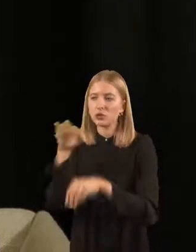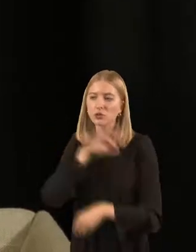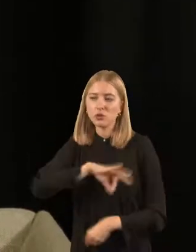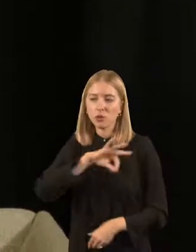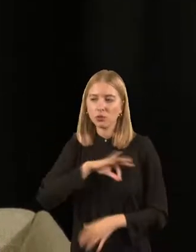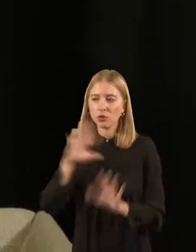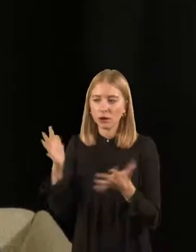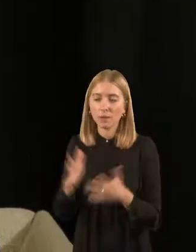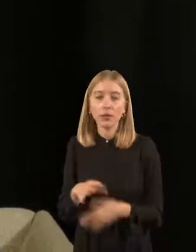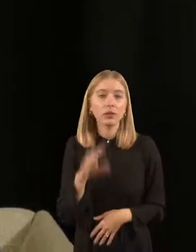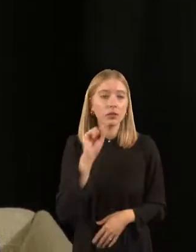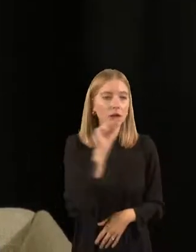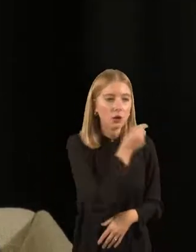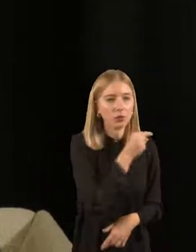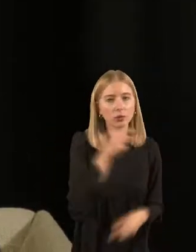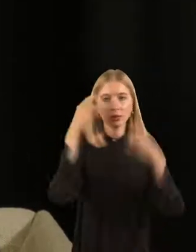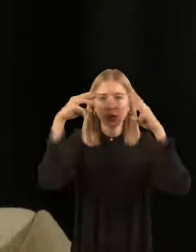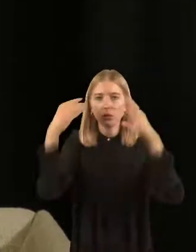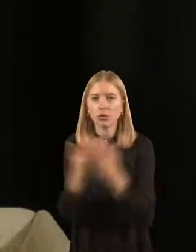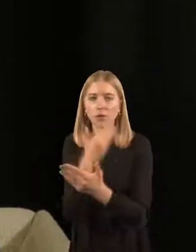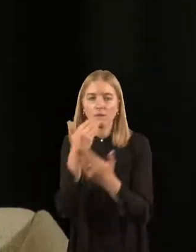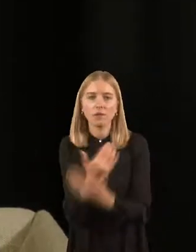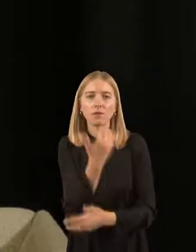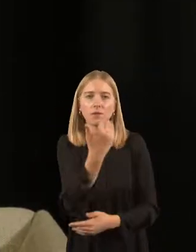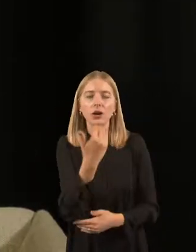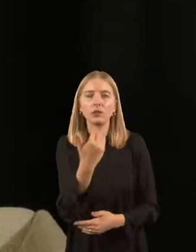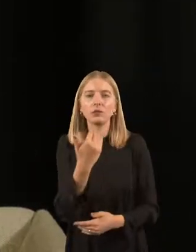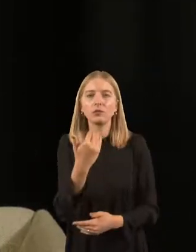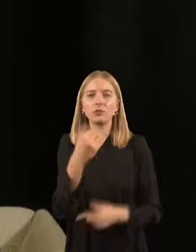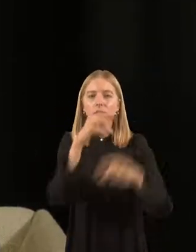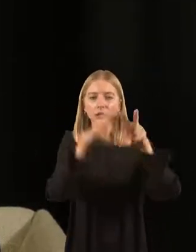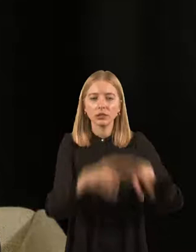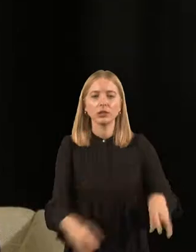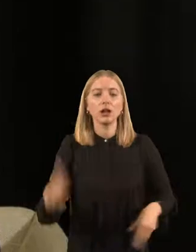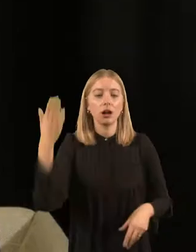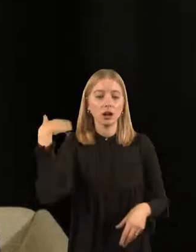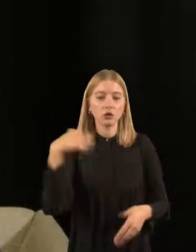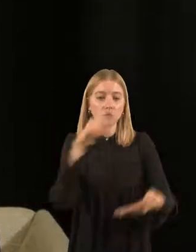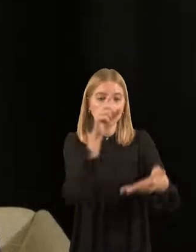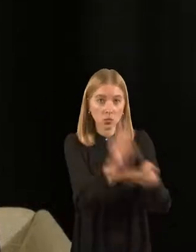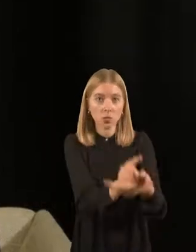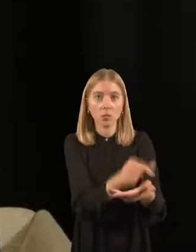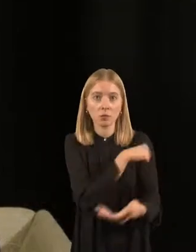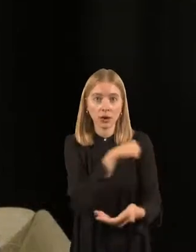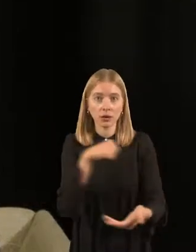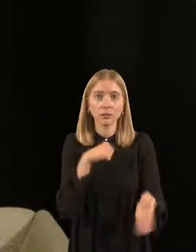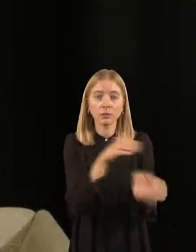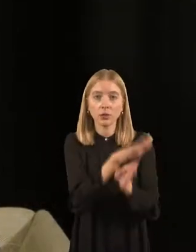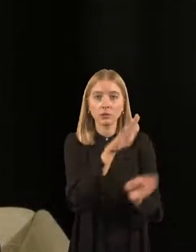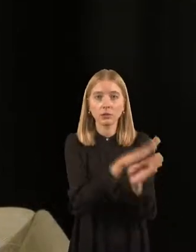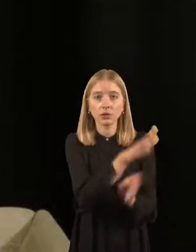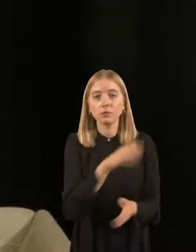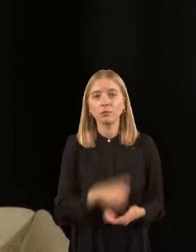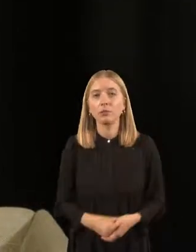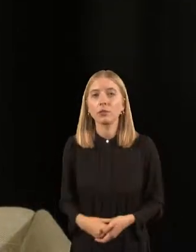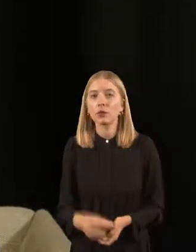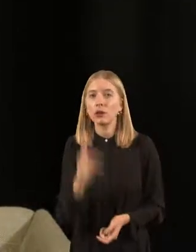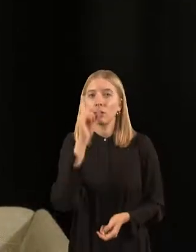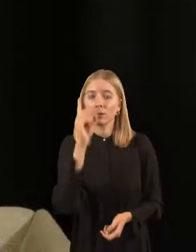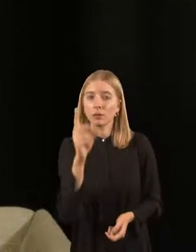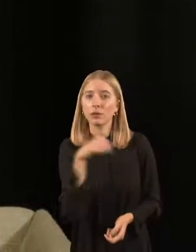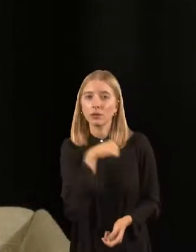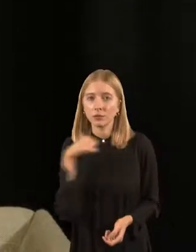started about speaking about regulating the use of mineral fertilizers, that was the responsibility of the Ministry